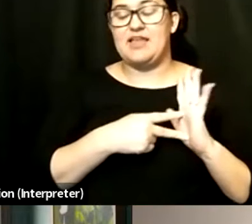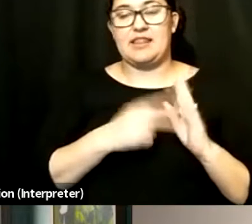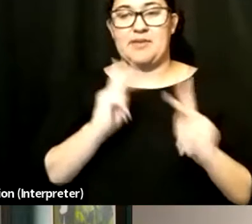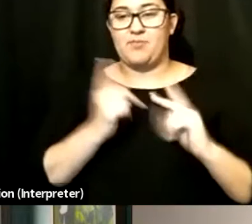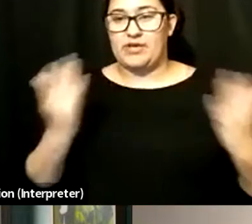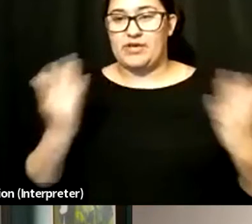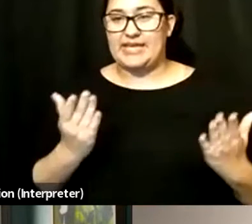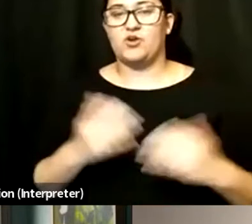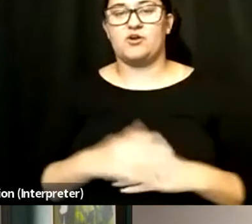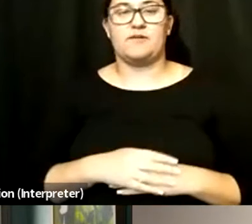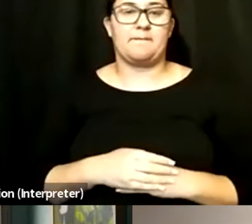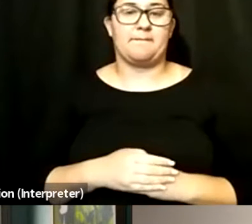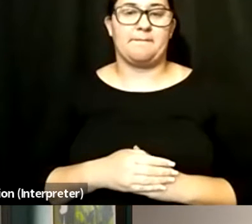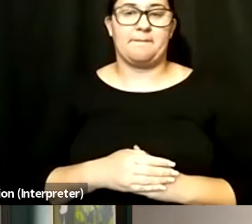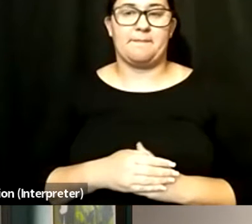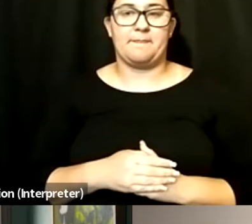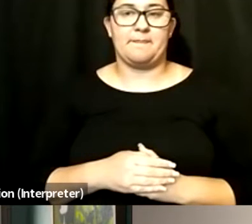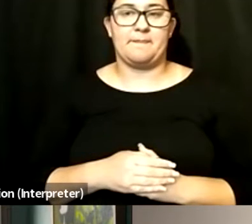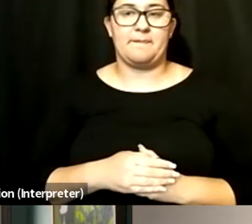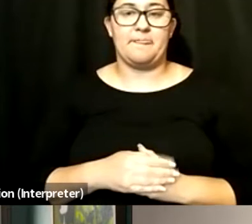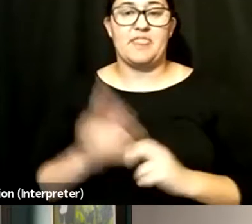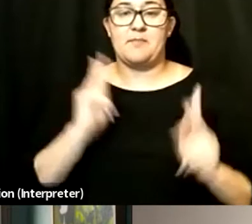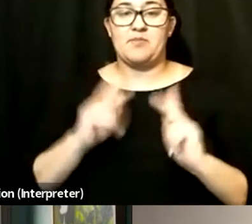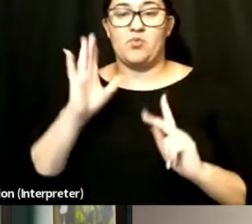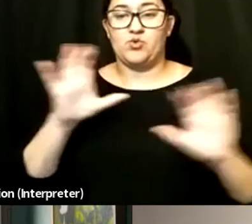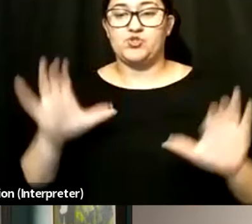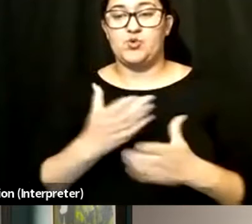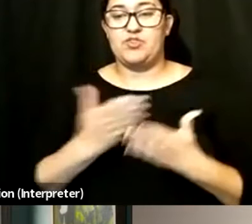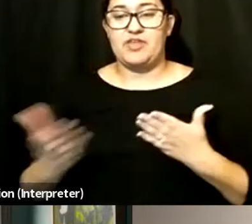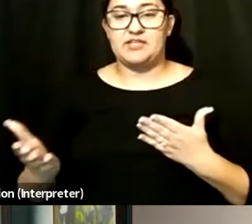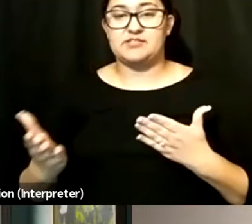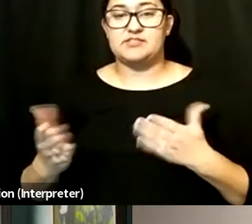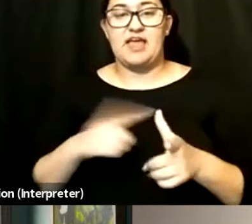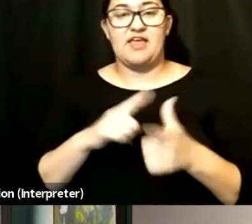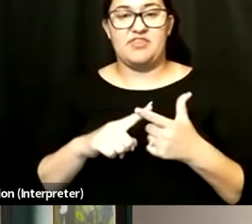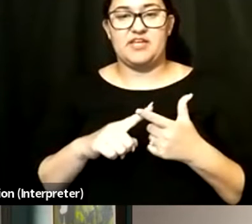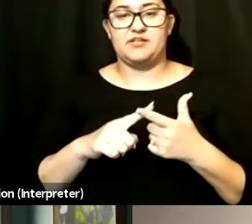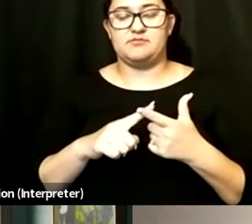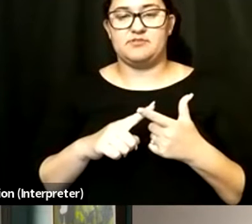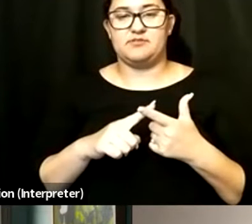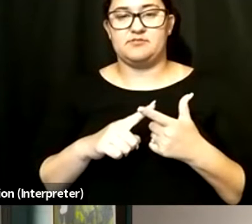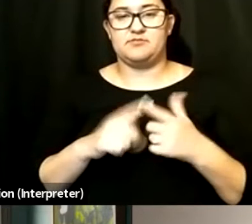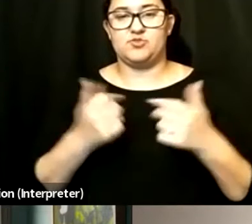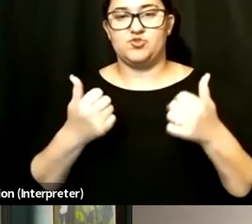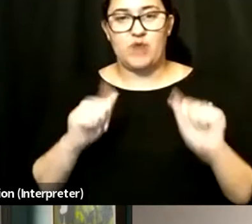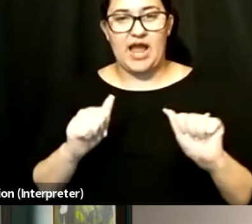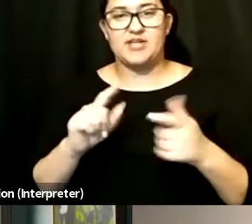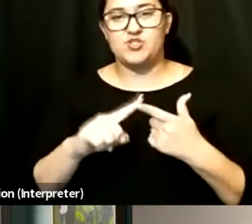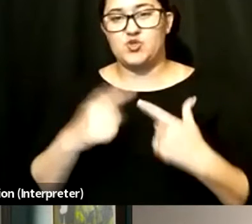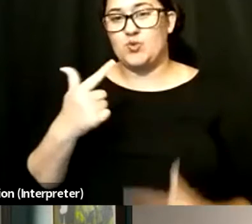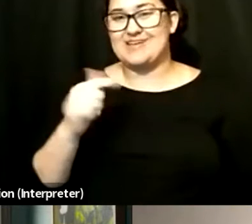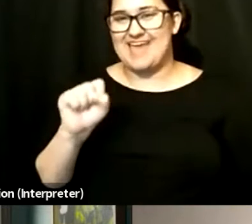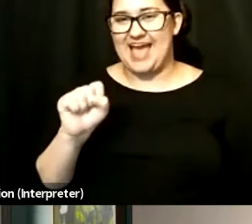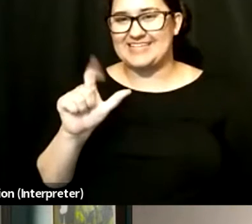saying, like people will do things and say and then try to gaslight us into believing that it's not as bad as it was because the intent